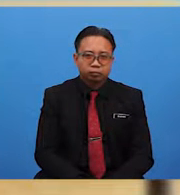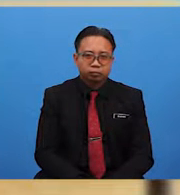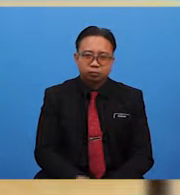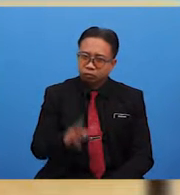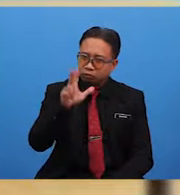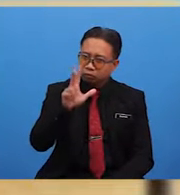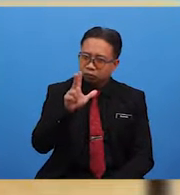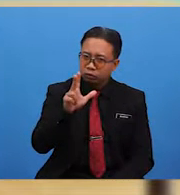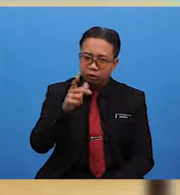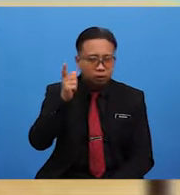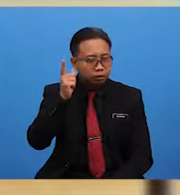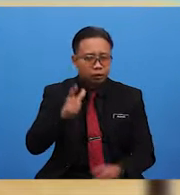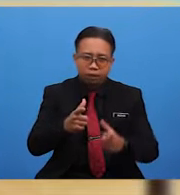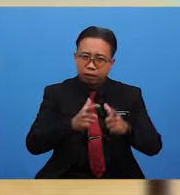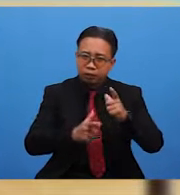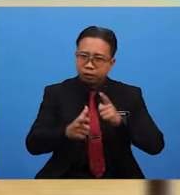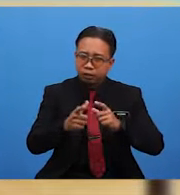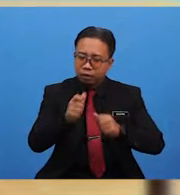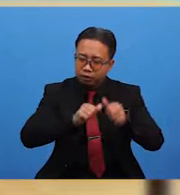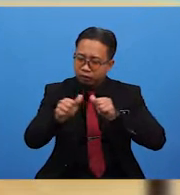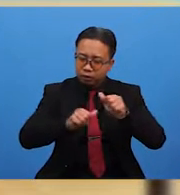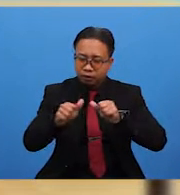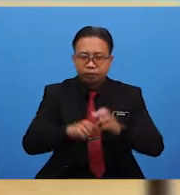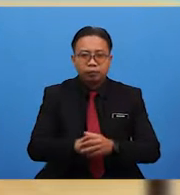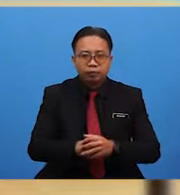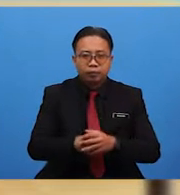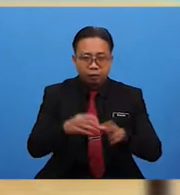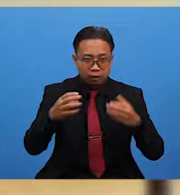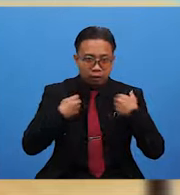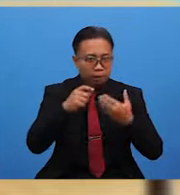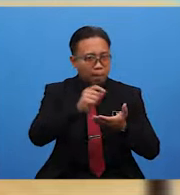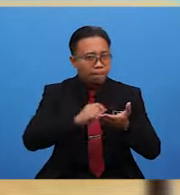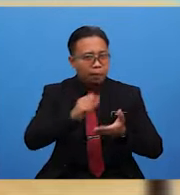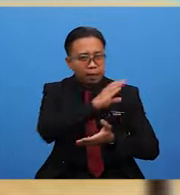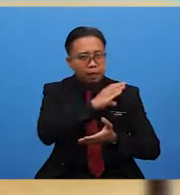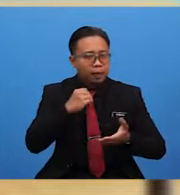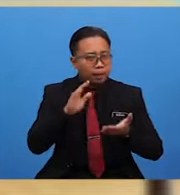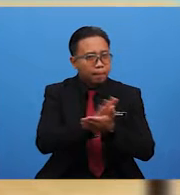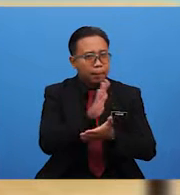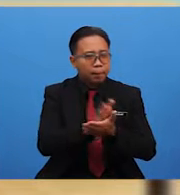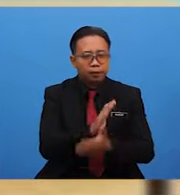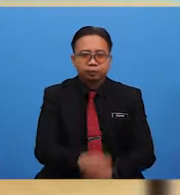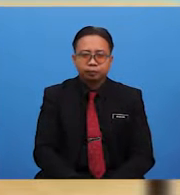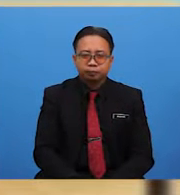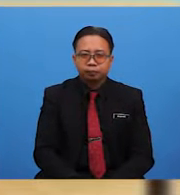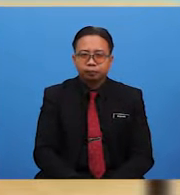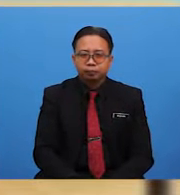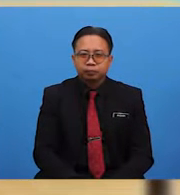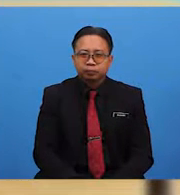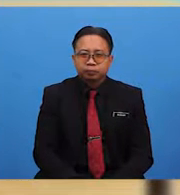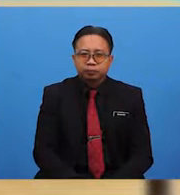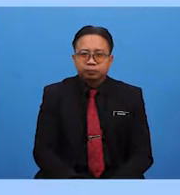are 3 listening activities. Have you got your pens and paper ready? Here we go.